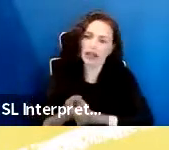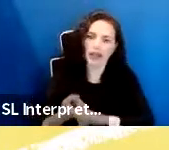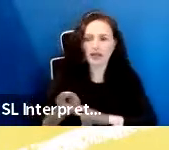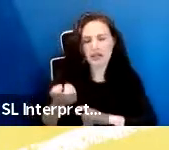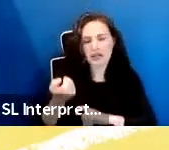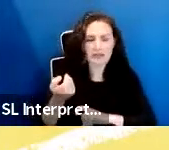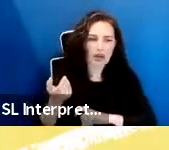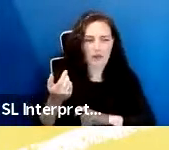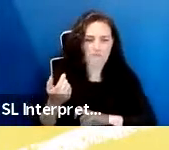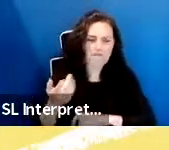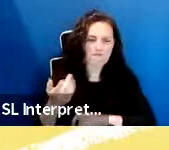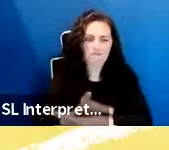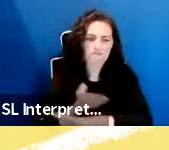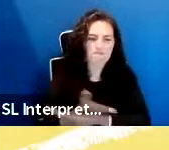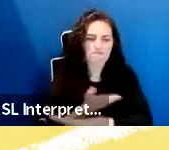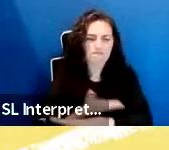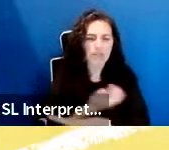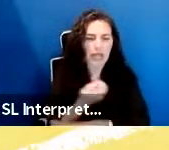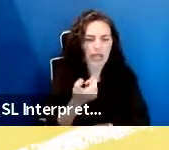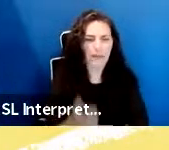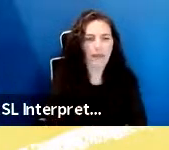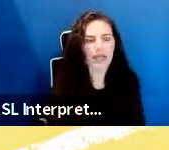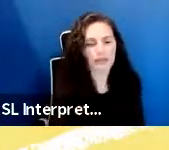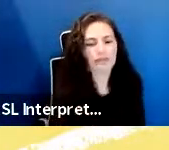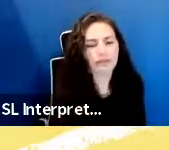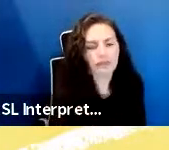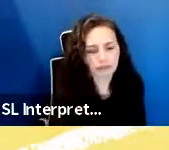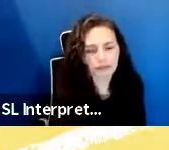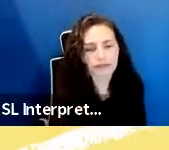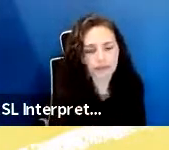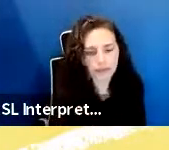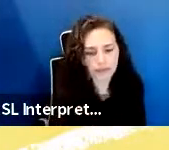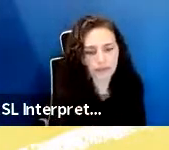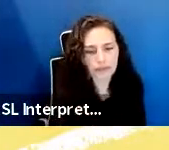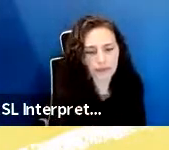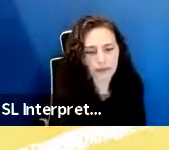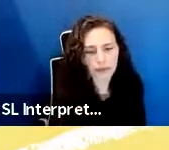dust off of it, again, paying attention to the ever-changing landscape that is